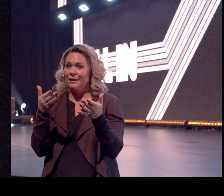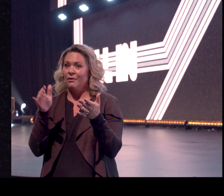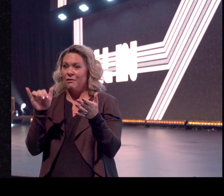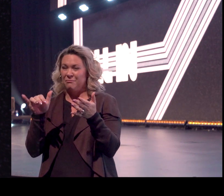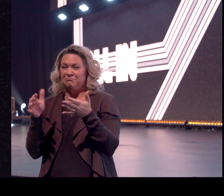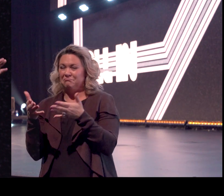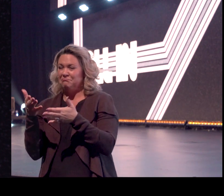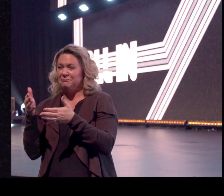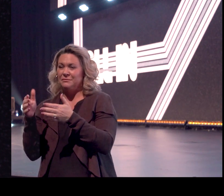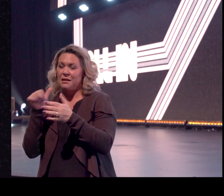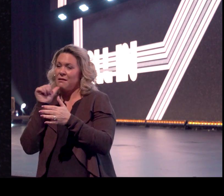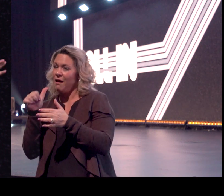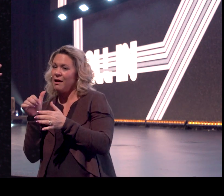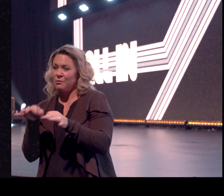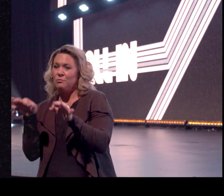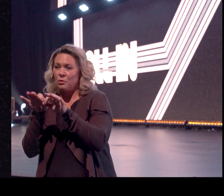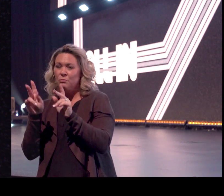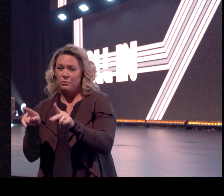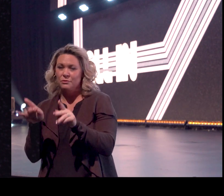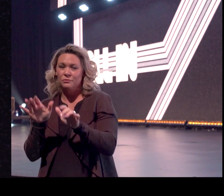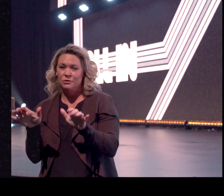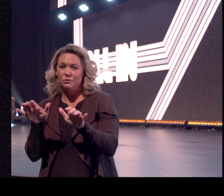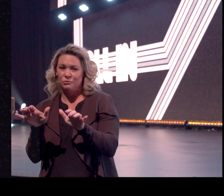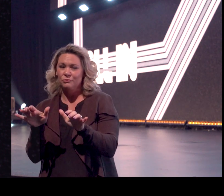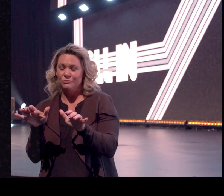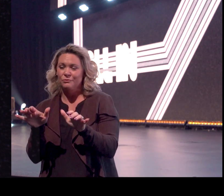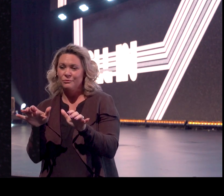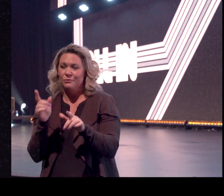important person in that world would have ever done.